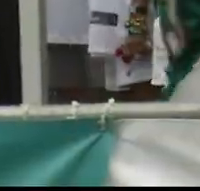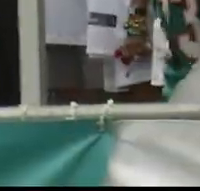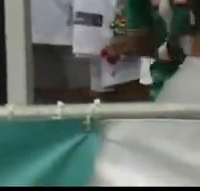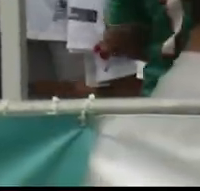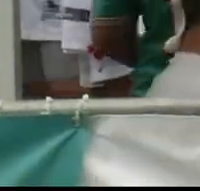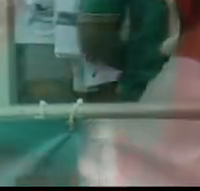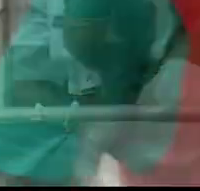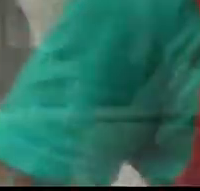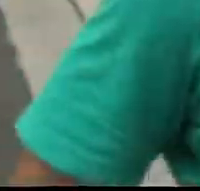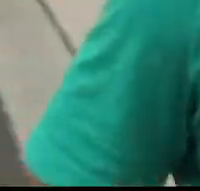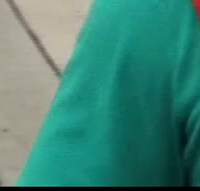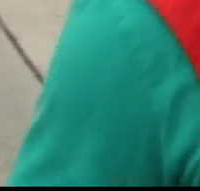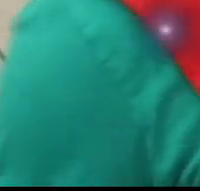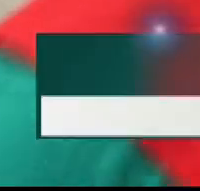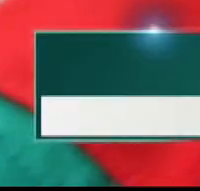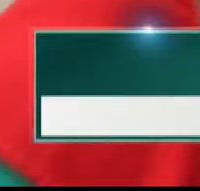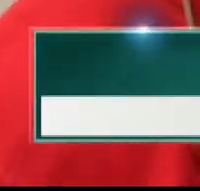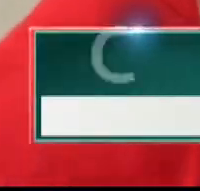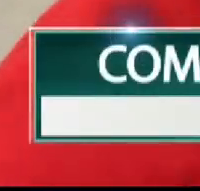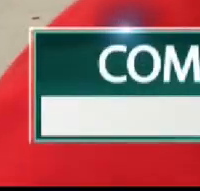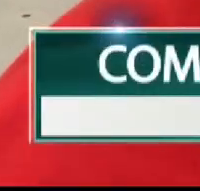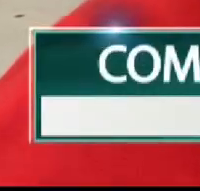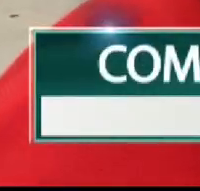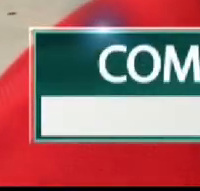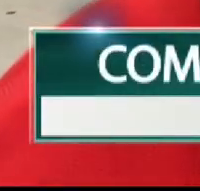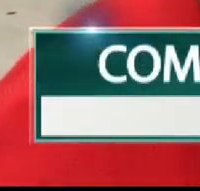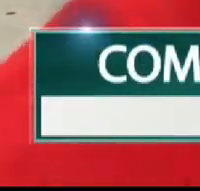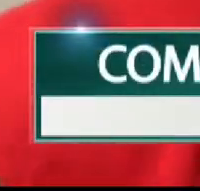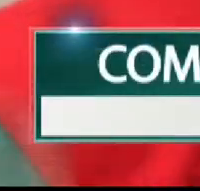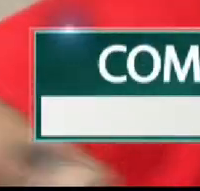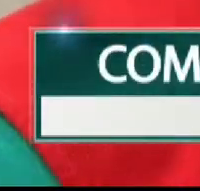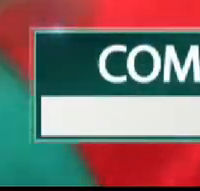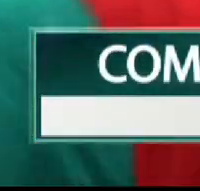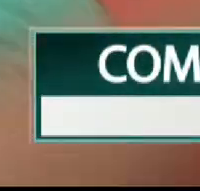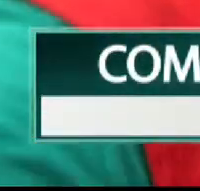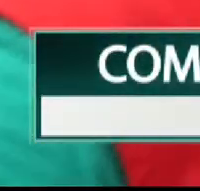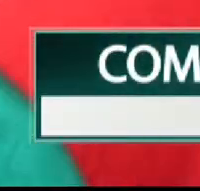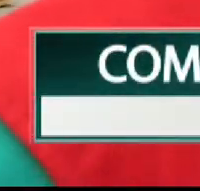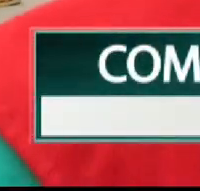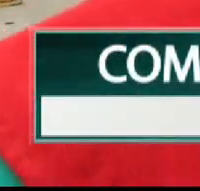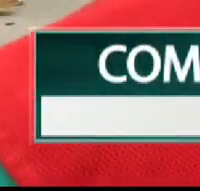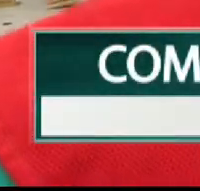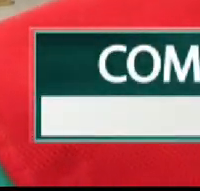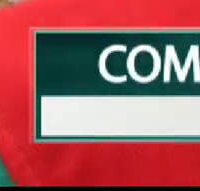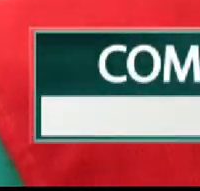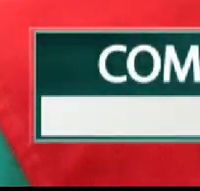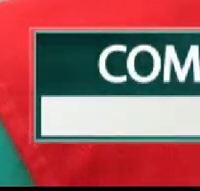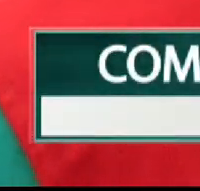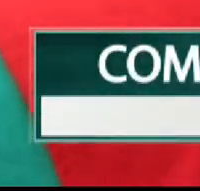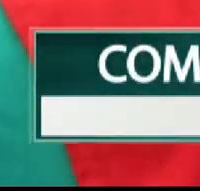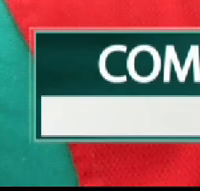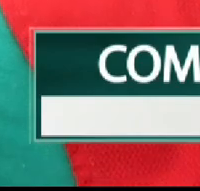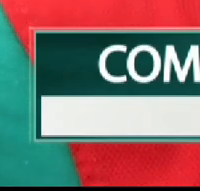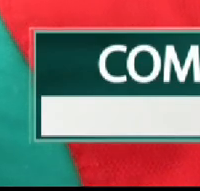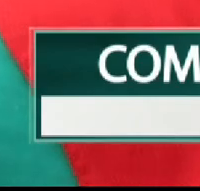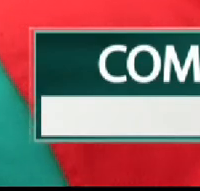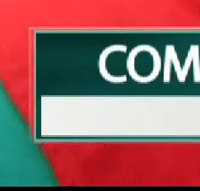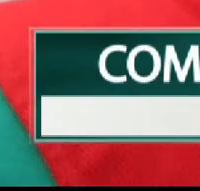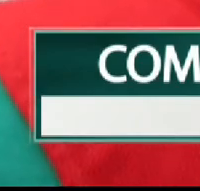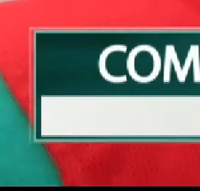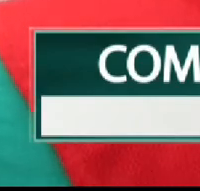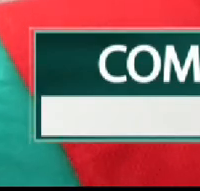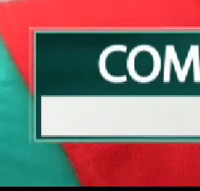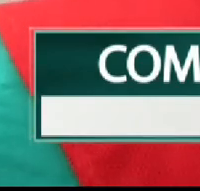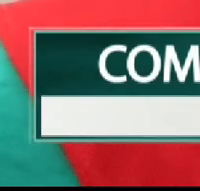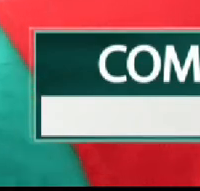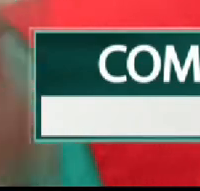And also ahead tonight, the Miami Dolphins may have lost one fan in the stadium. But they're going to love the Bahamas. You'll find out why.